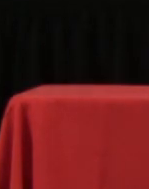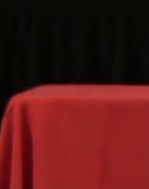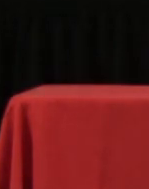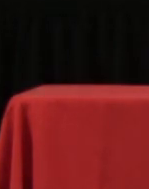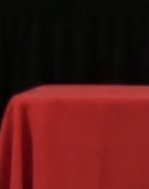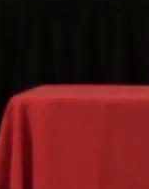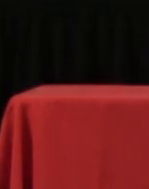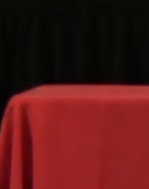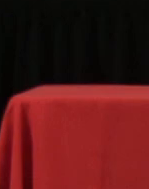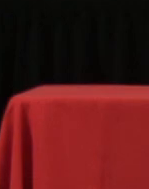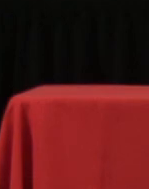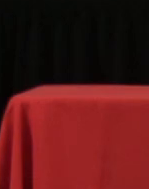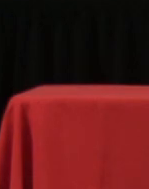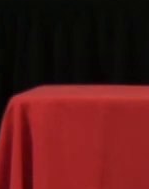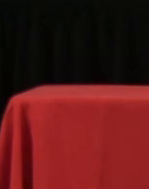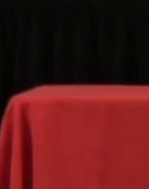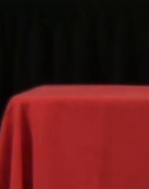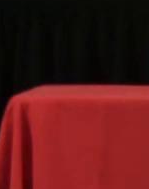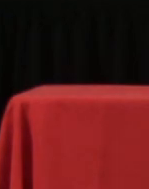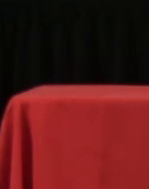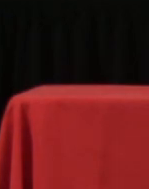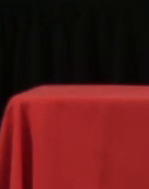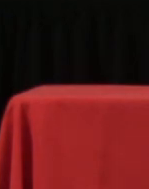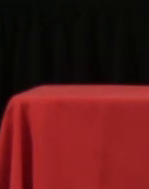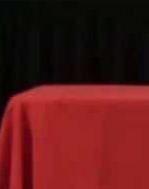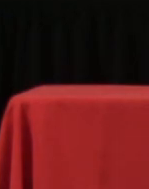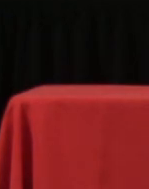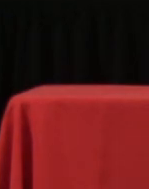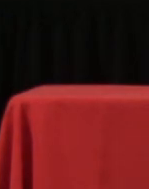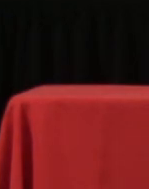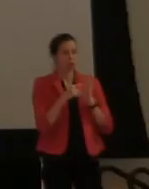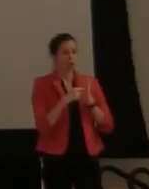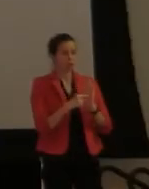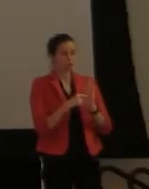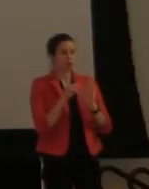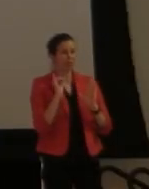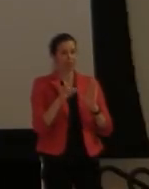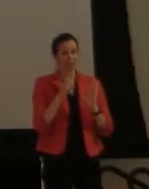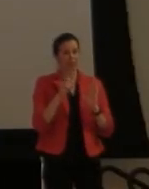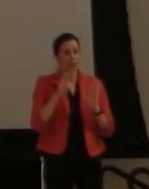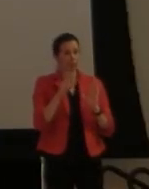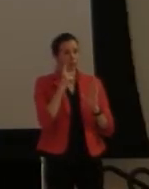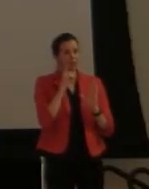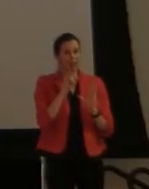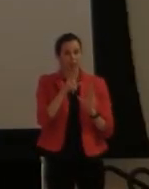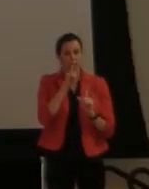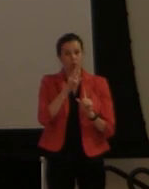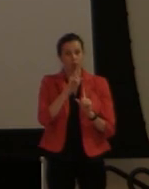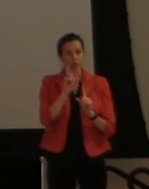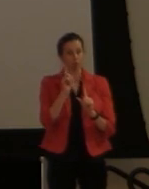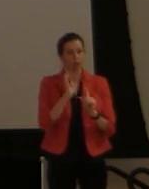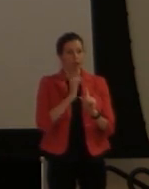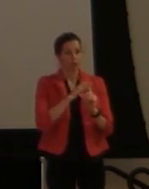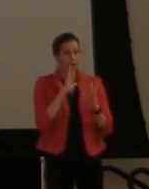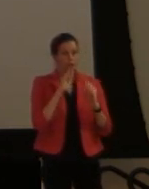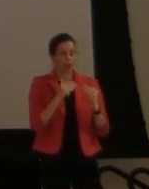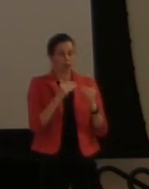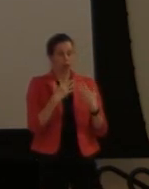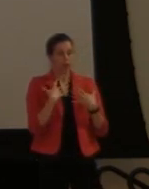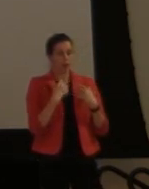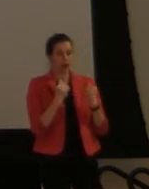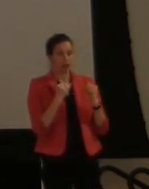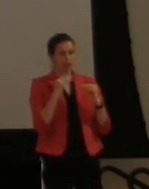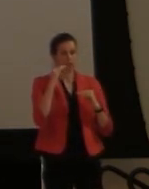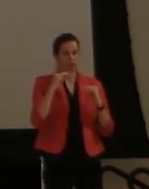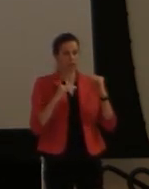some data from the dashboard. But I wanted to bring up the dashboard because that's where really our focus on health disparities